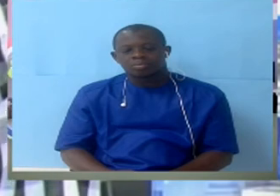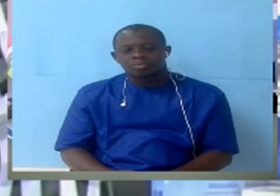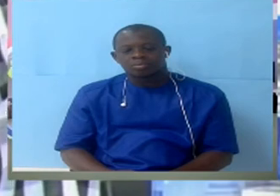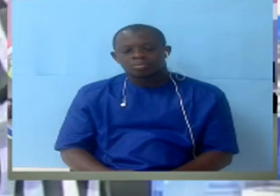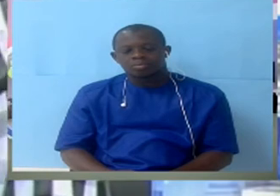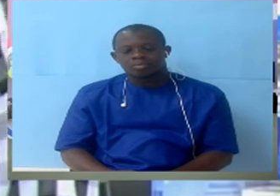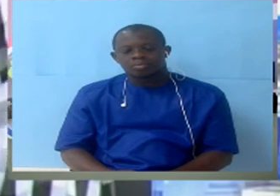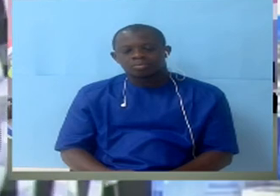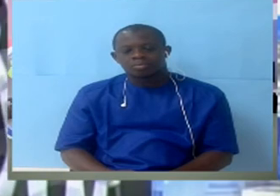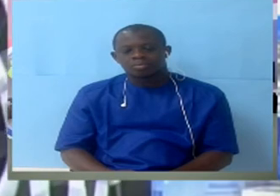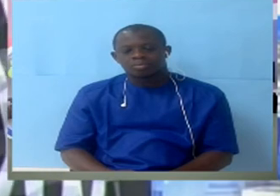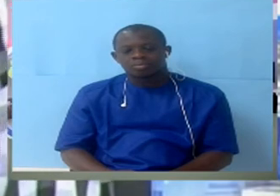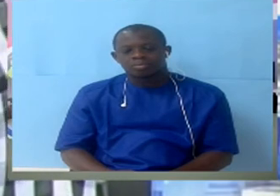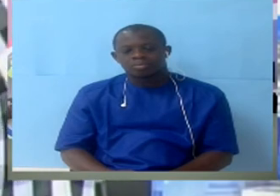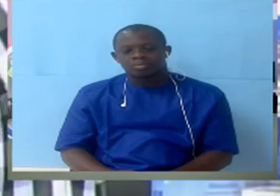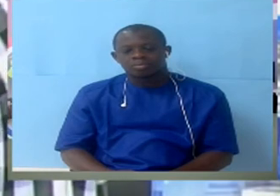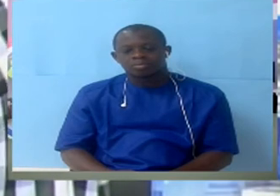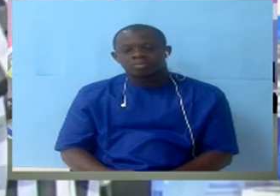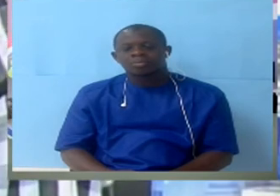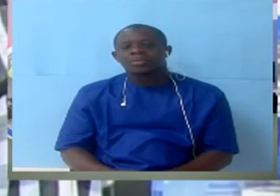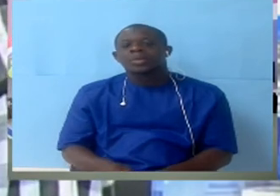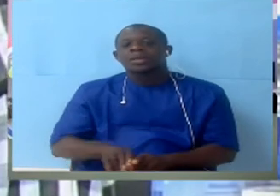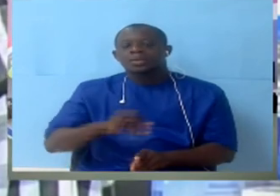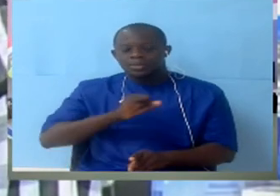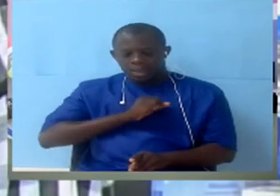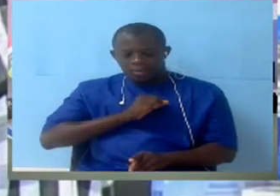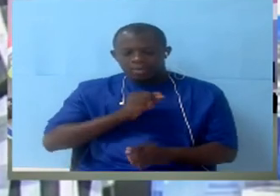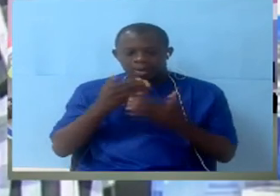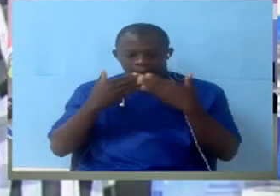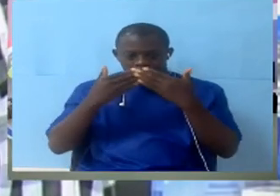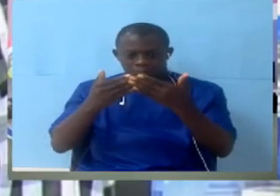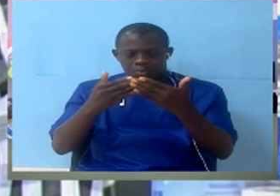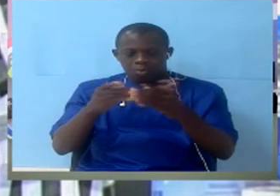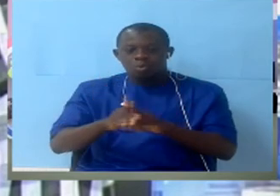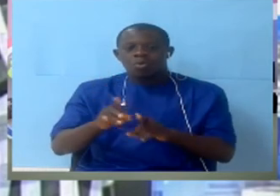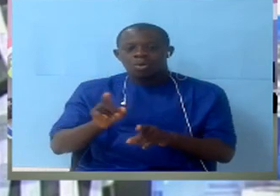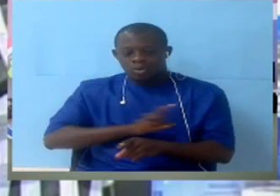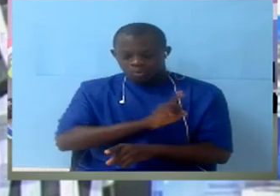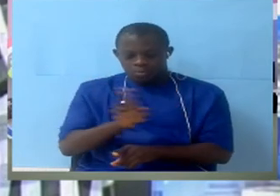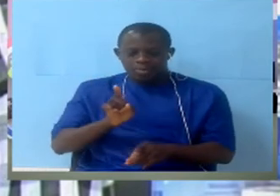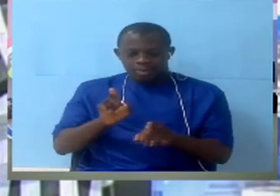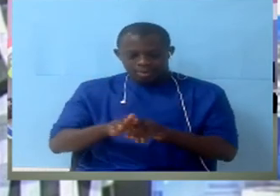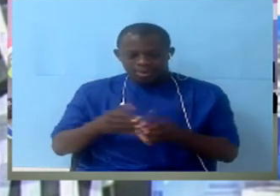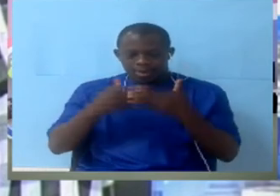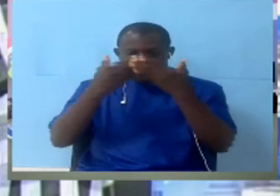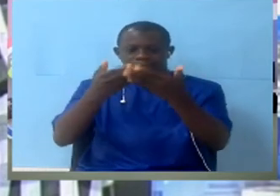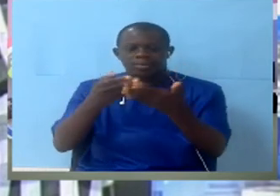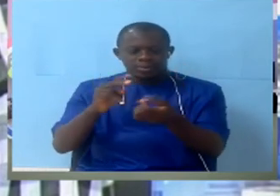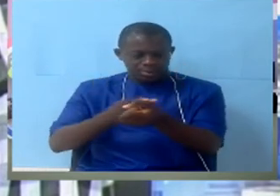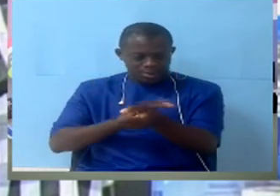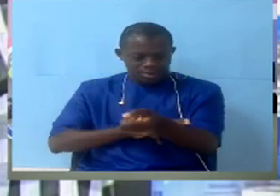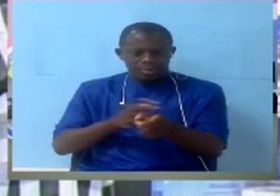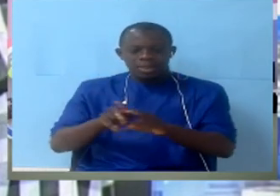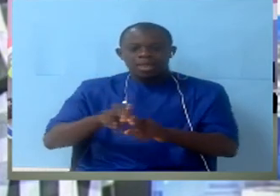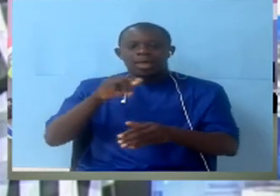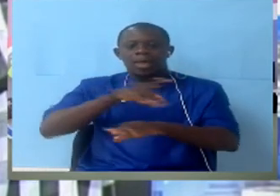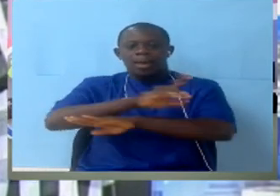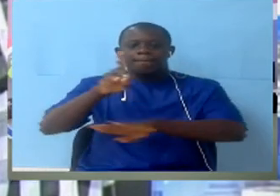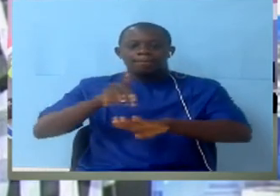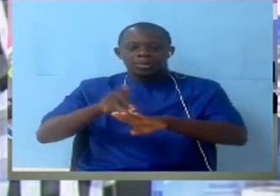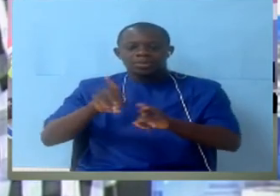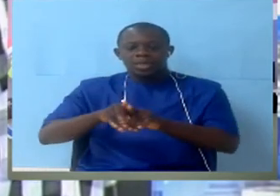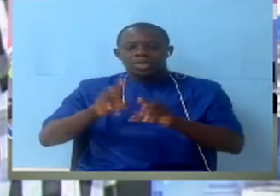Is a Sajul deny a farm photo? He told me that they were given a ship at Yaya Jamis farm that